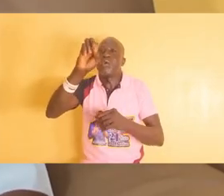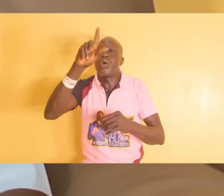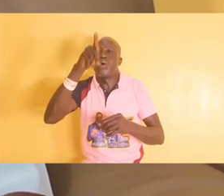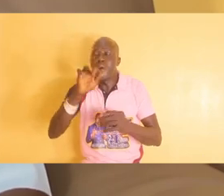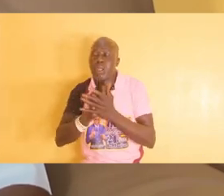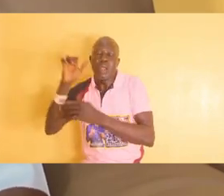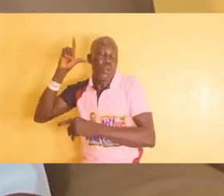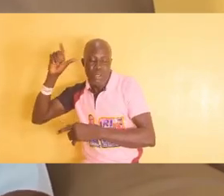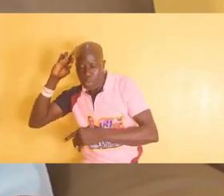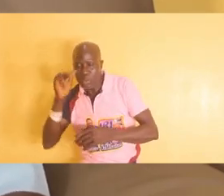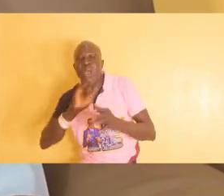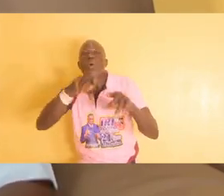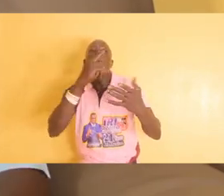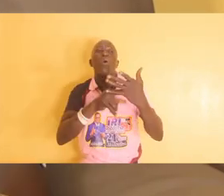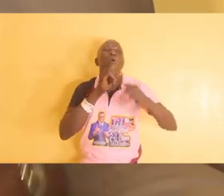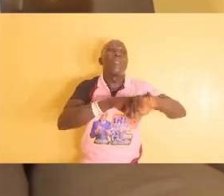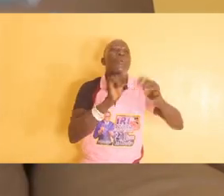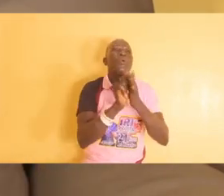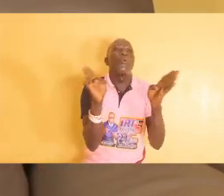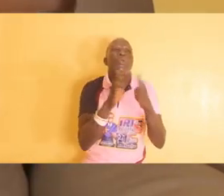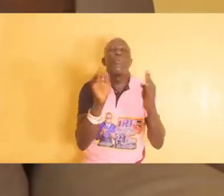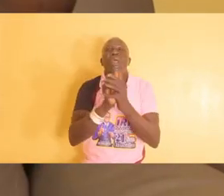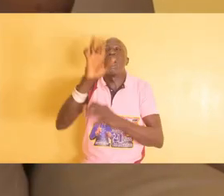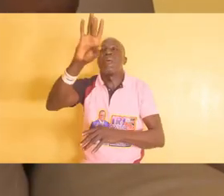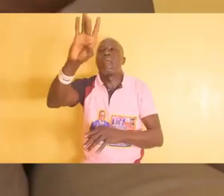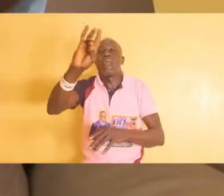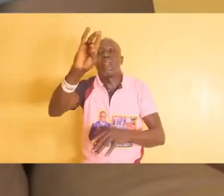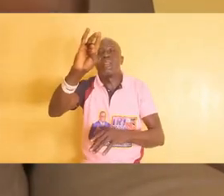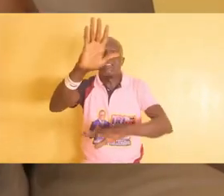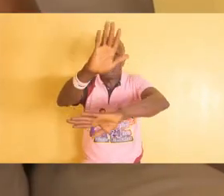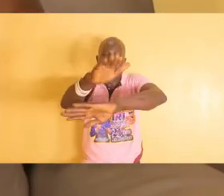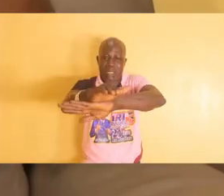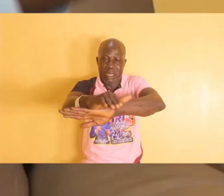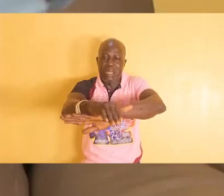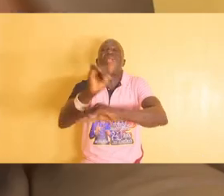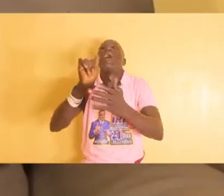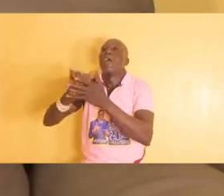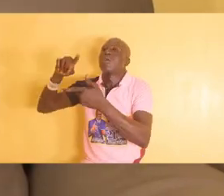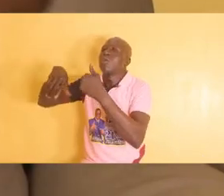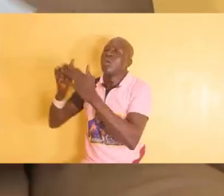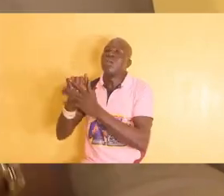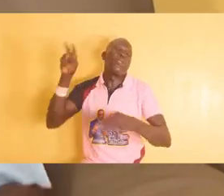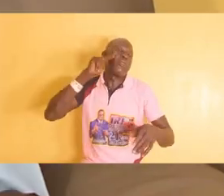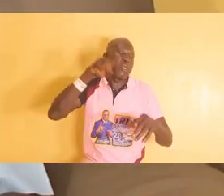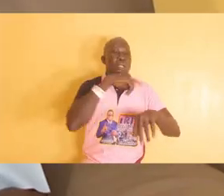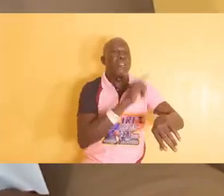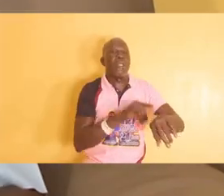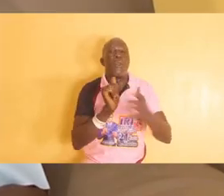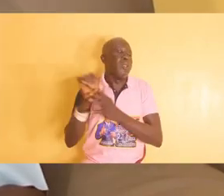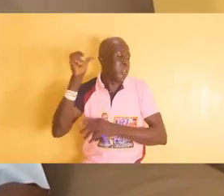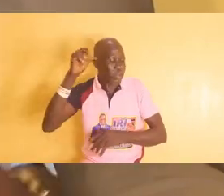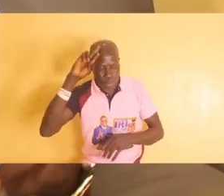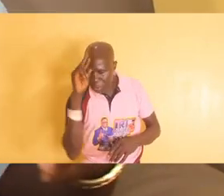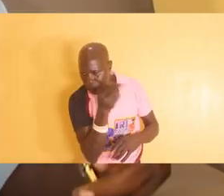sir. What time will we meet? By 8 p.m. Nigeria